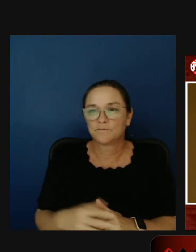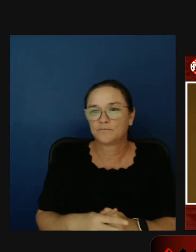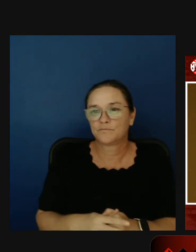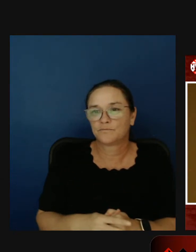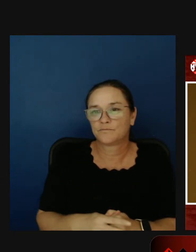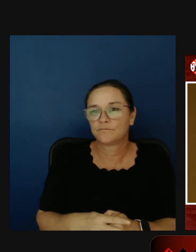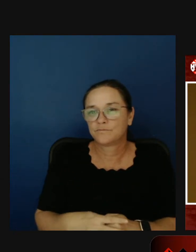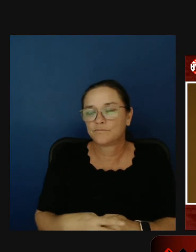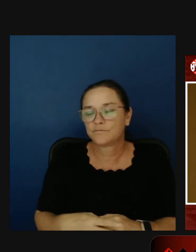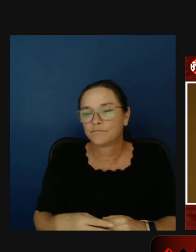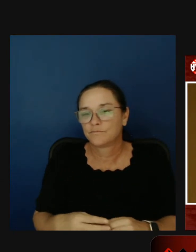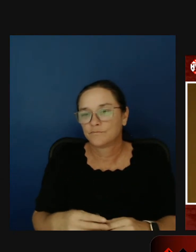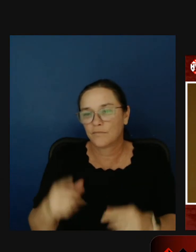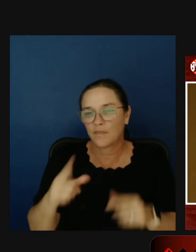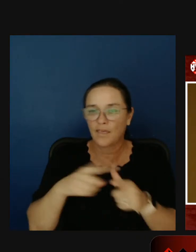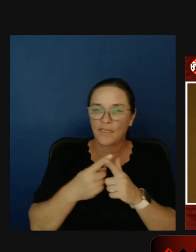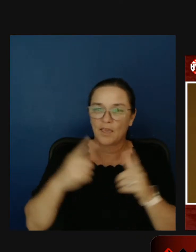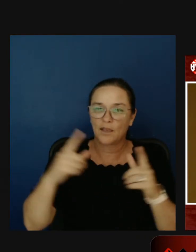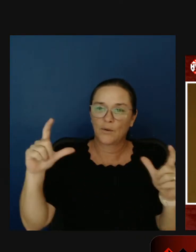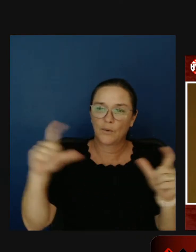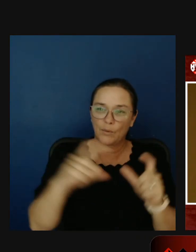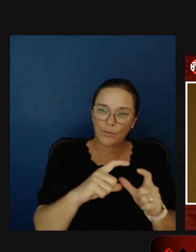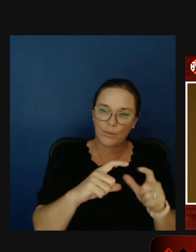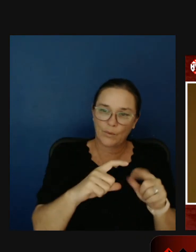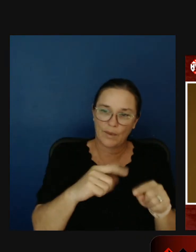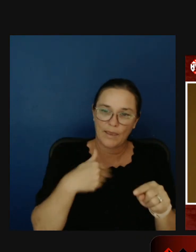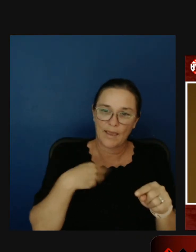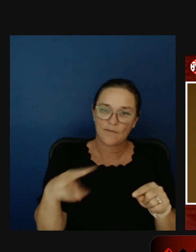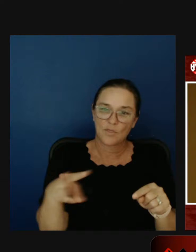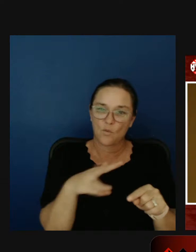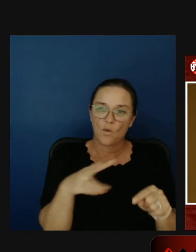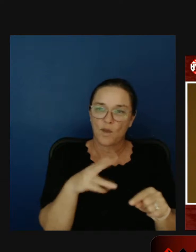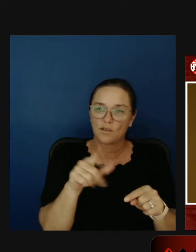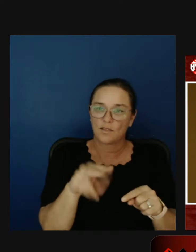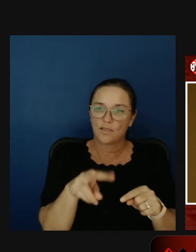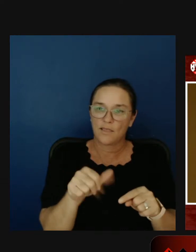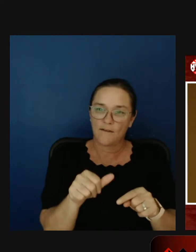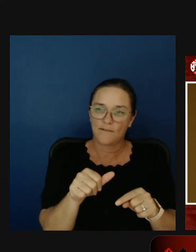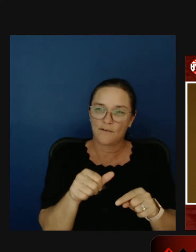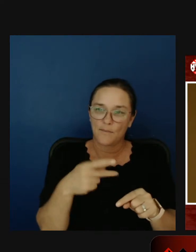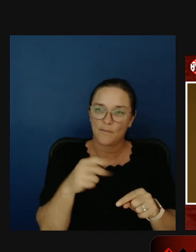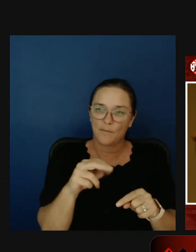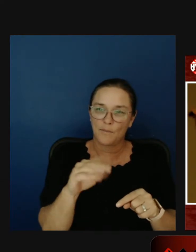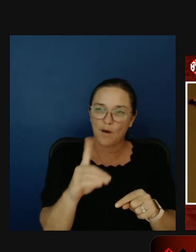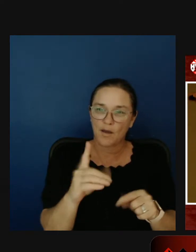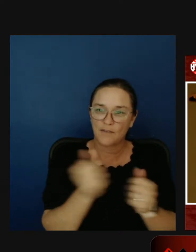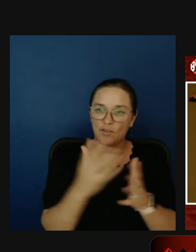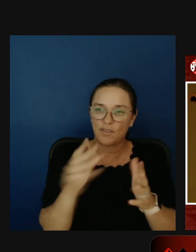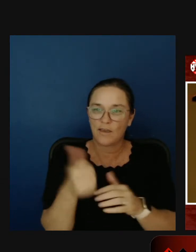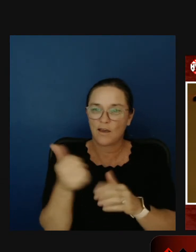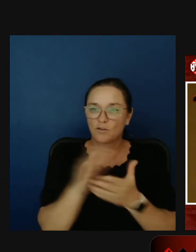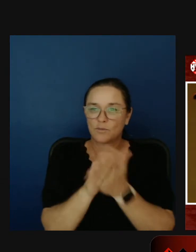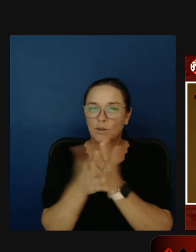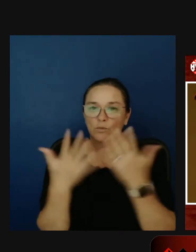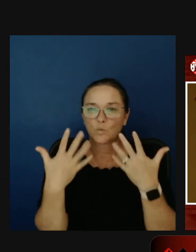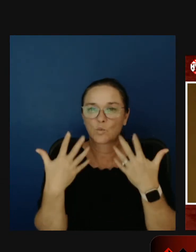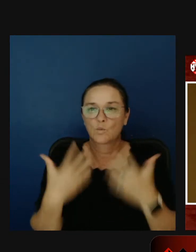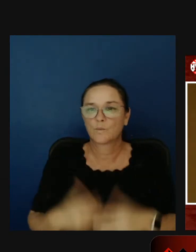eventually gets down into this just western lava pond as everything else cools around it.